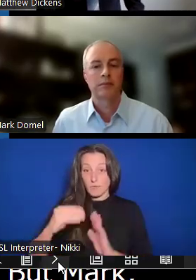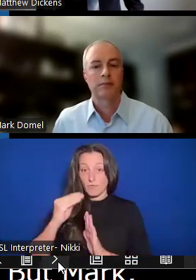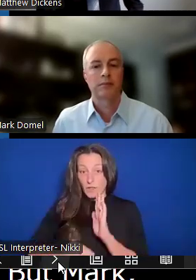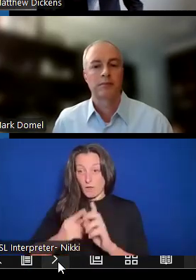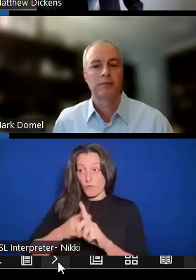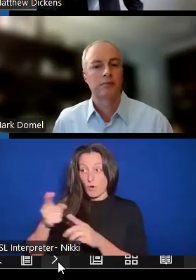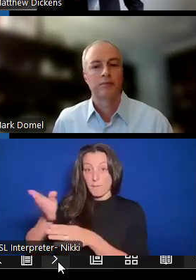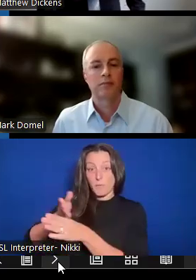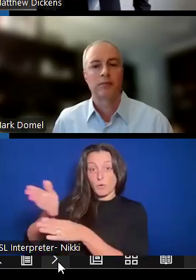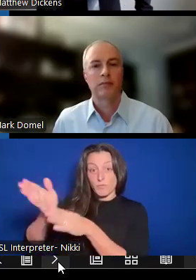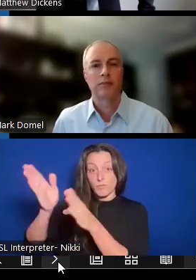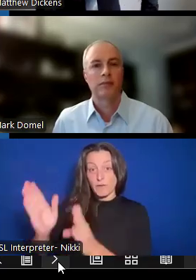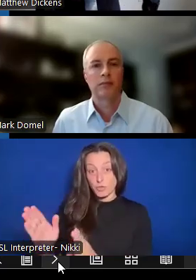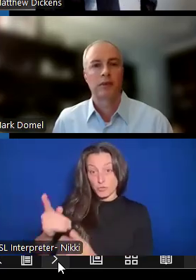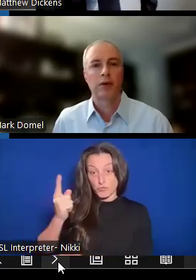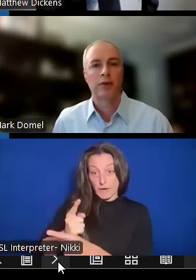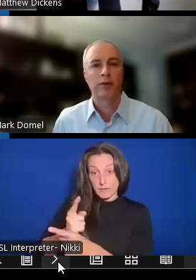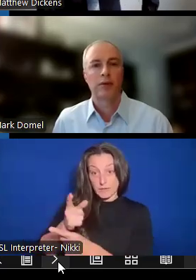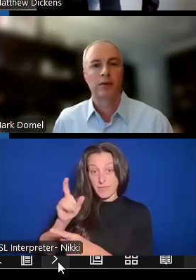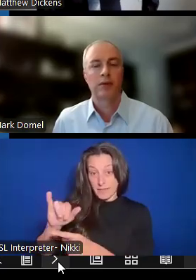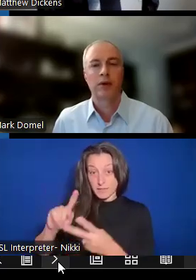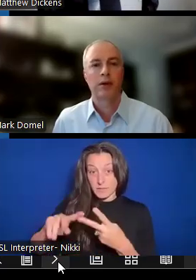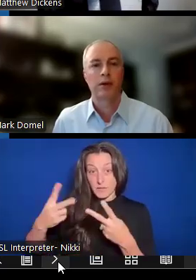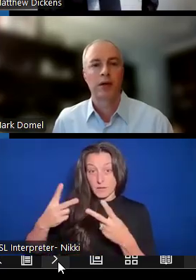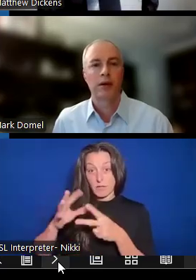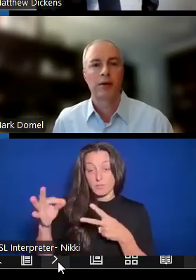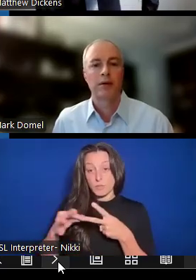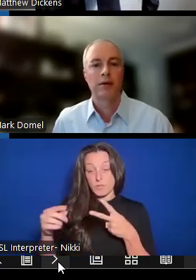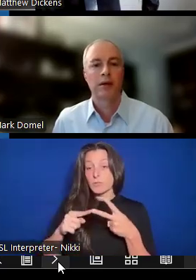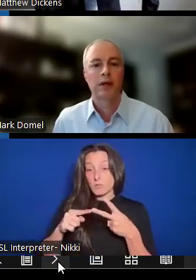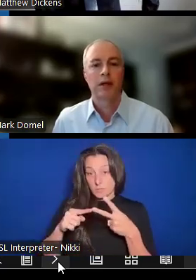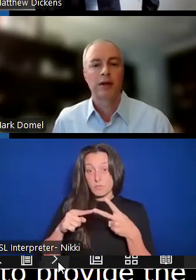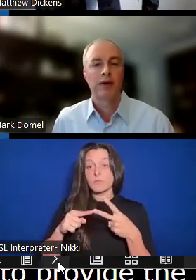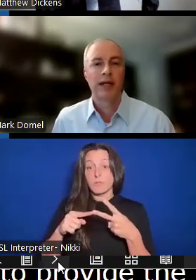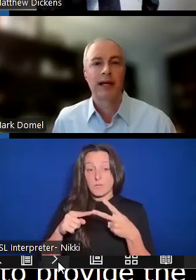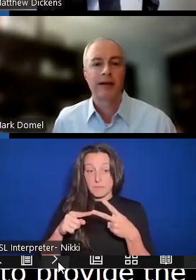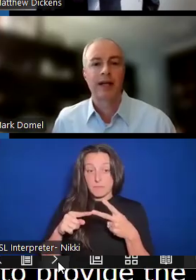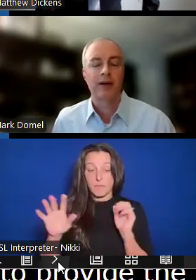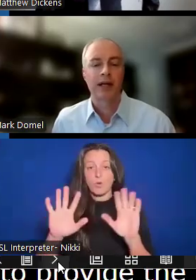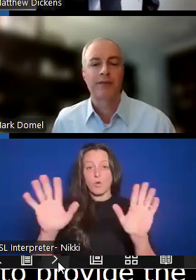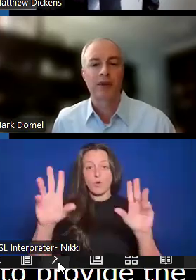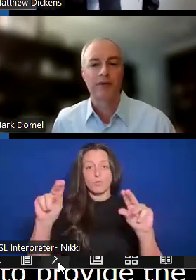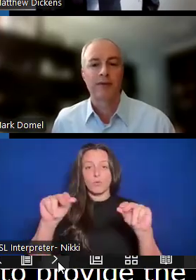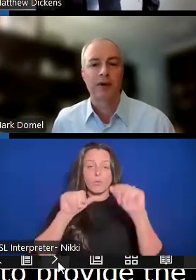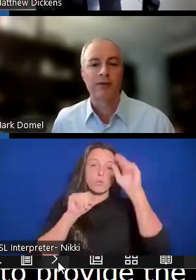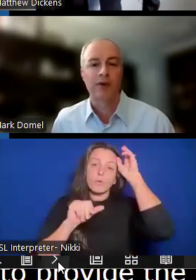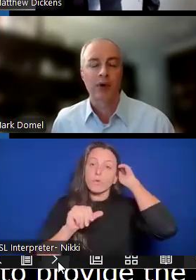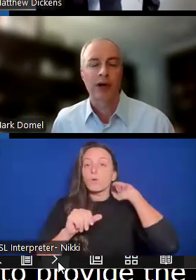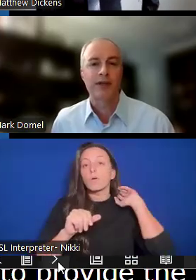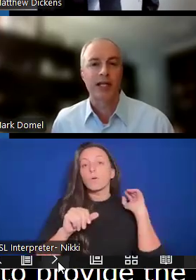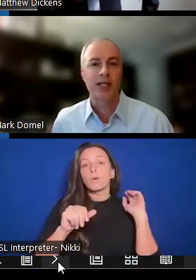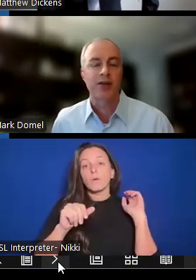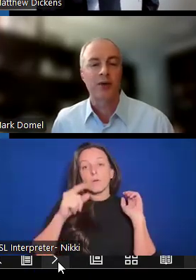professional, correct? Yes, you No, can no, use no, a not a current. If you,